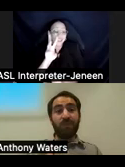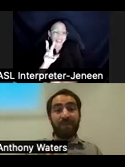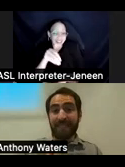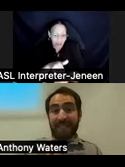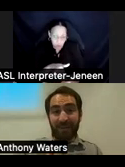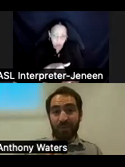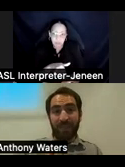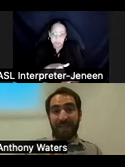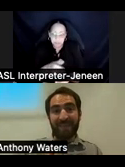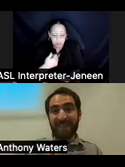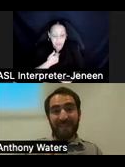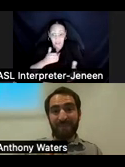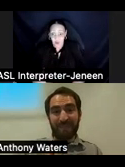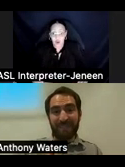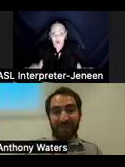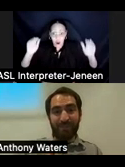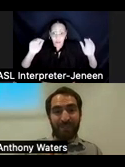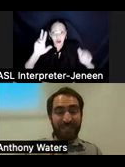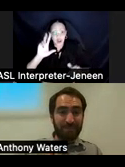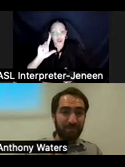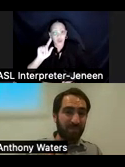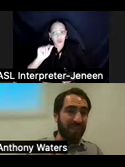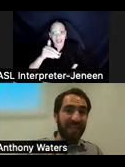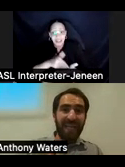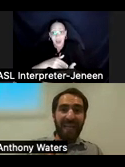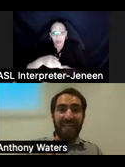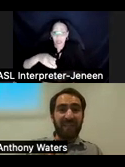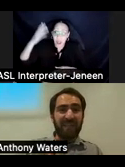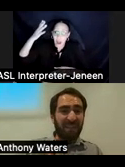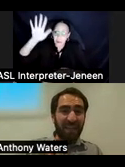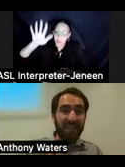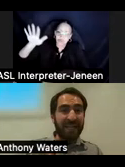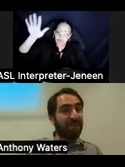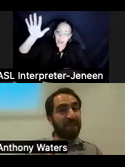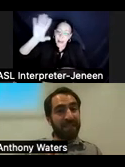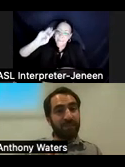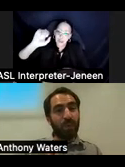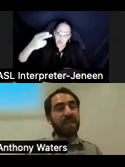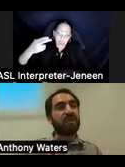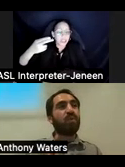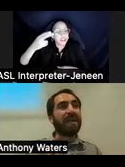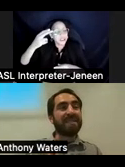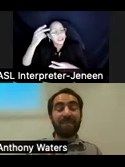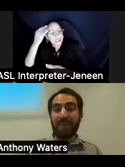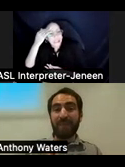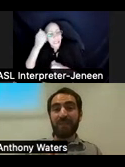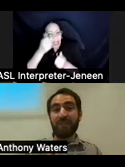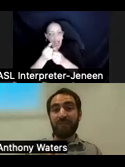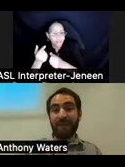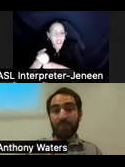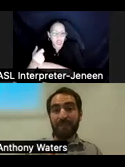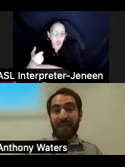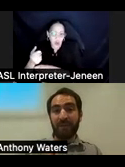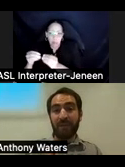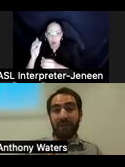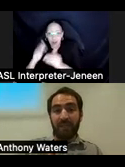I grew up in a town of 20,000 in the Upper Peninsula of Michigan. And to think that every year more than twice the population of